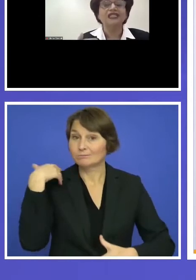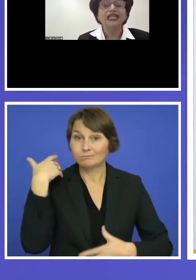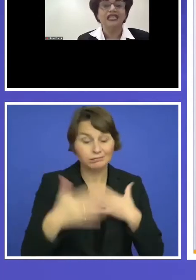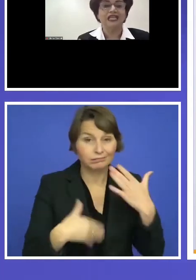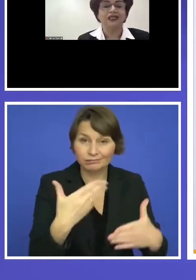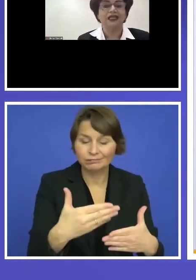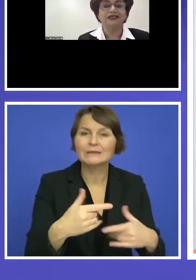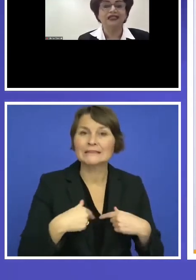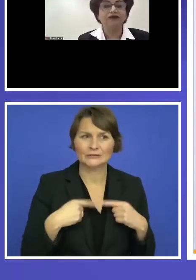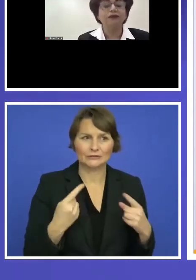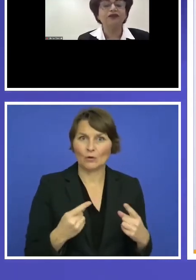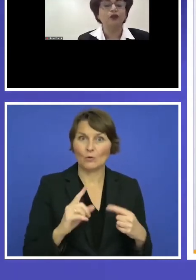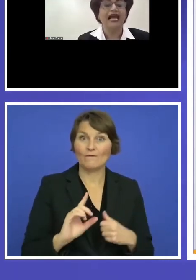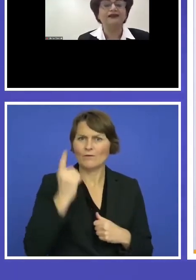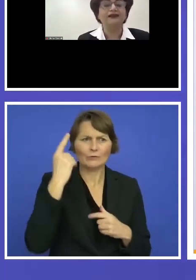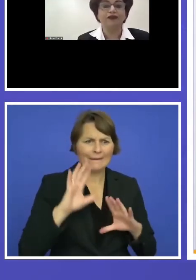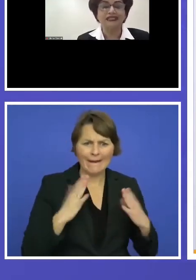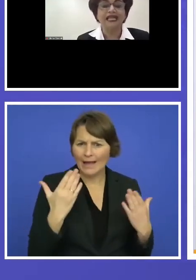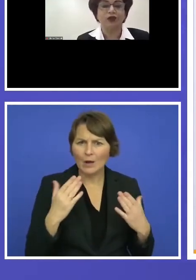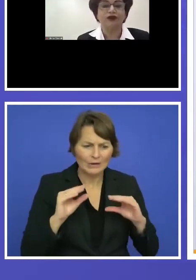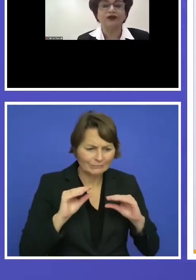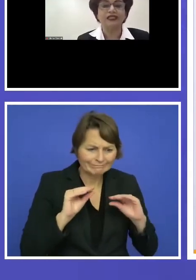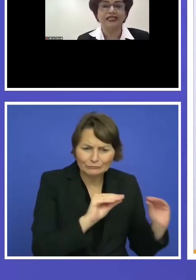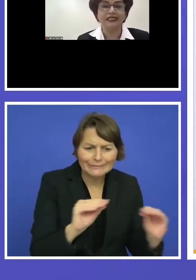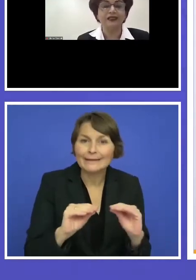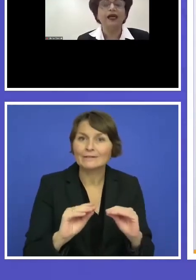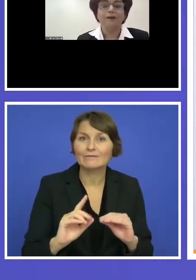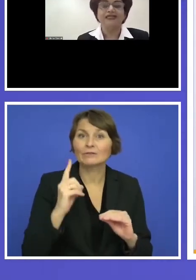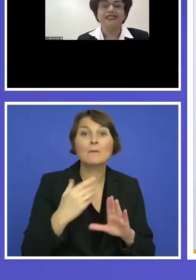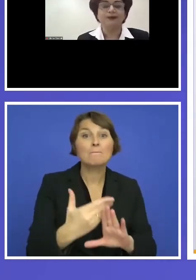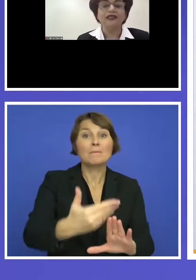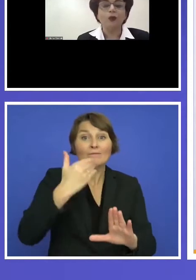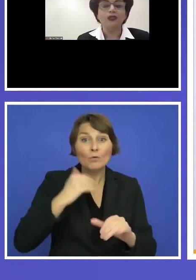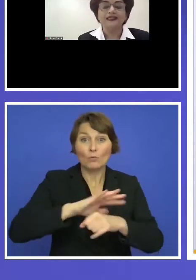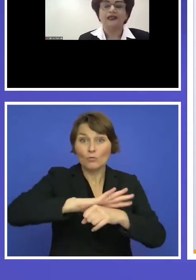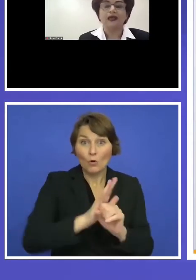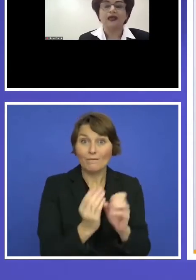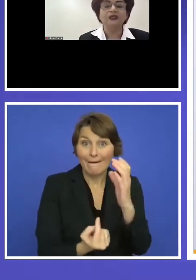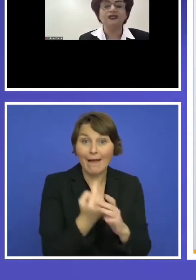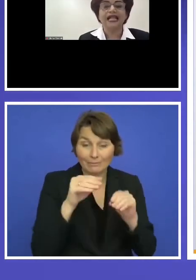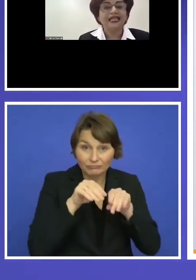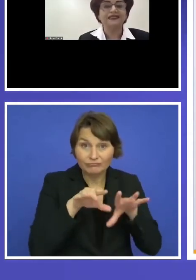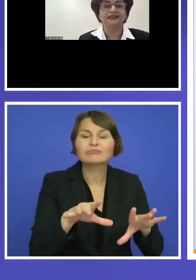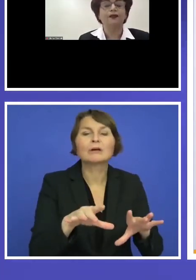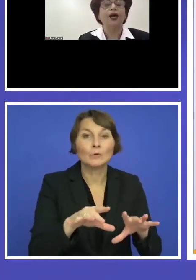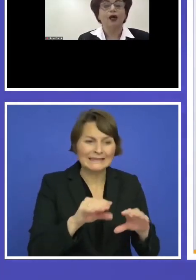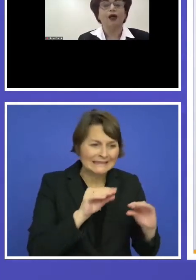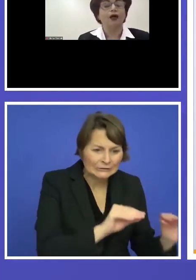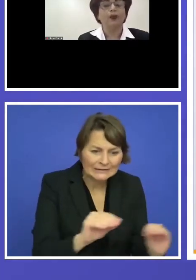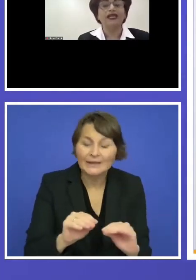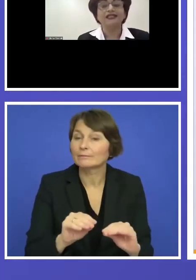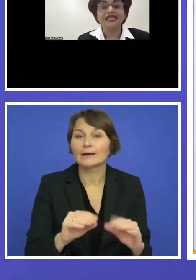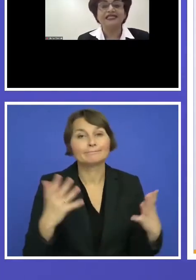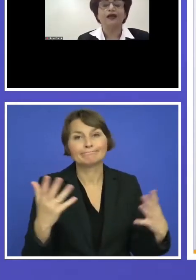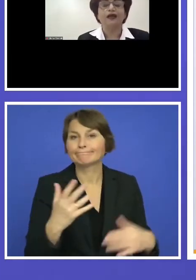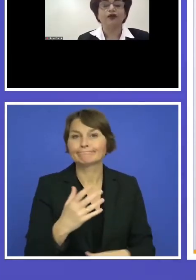start training in the country, even before we had the first case of COVID-19. But despite all this, hospitals, healthcare system, they were